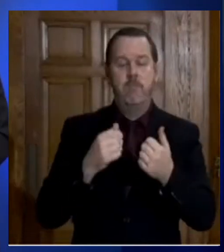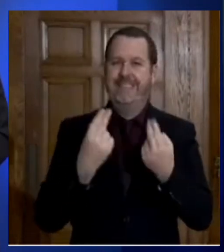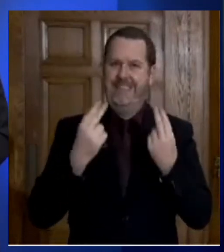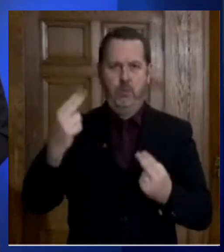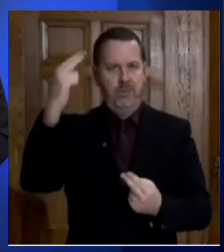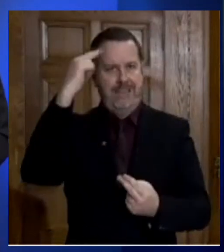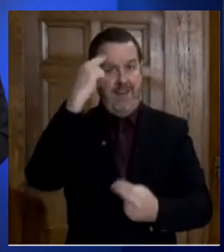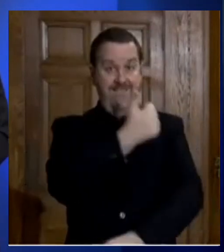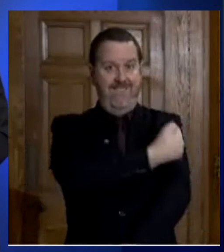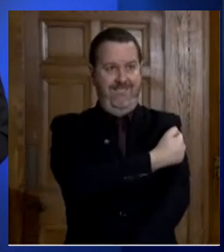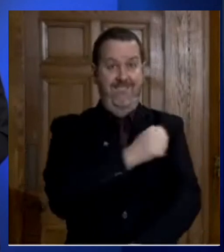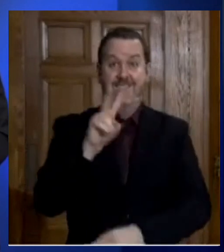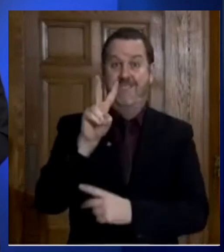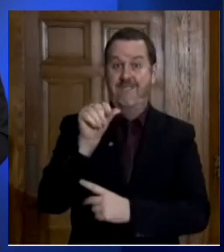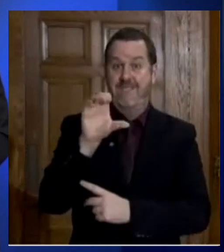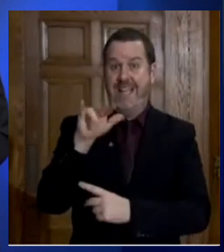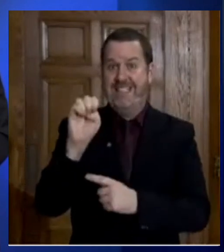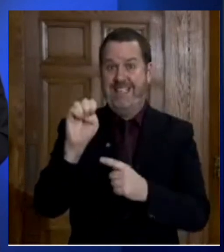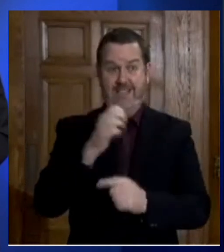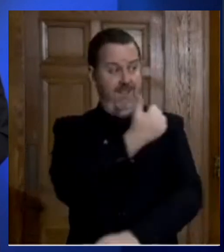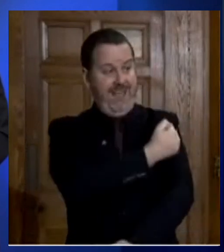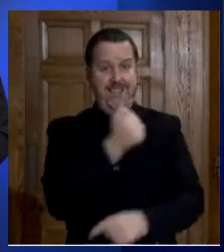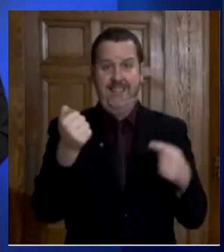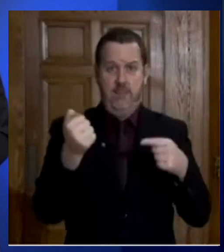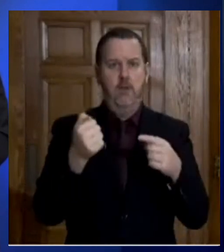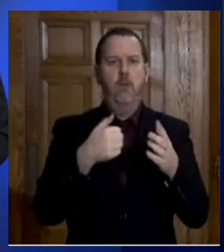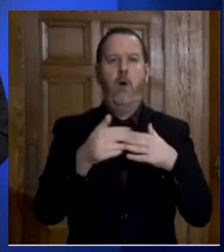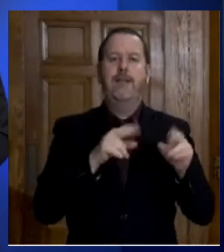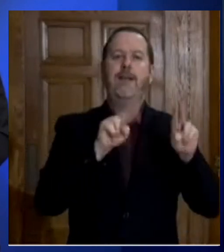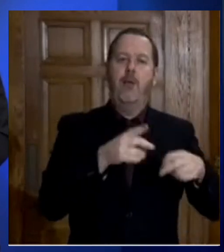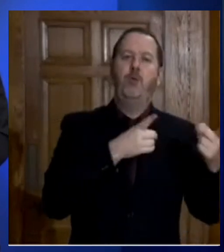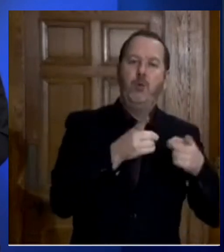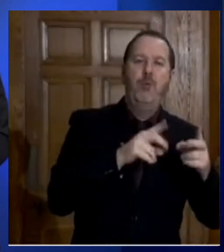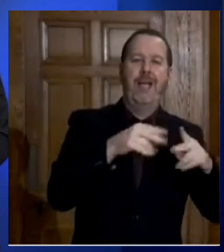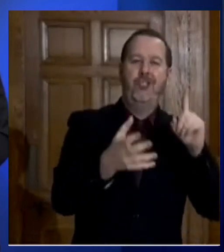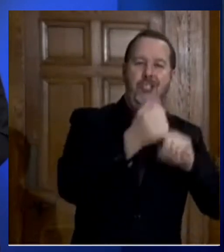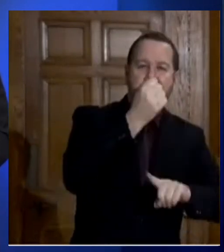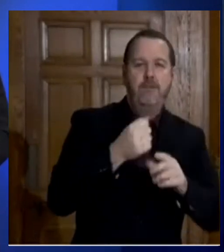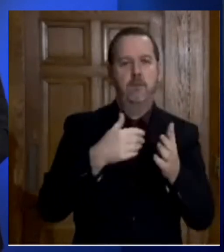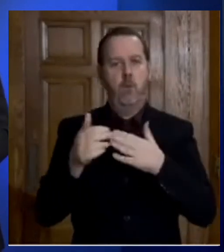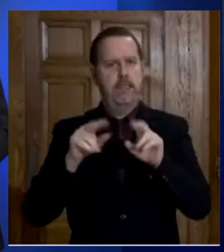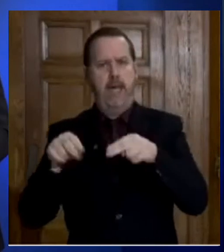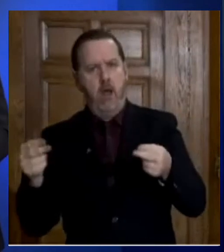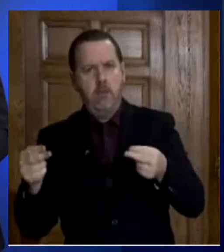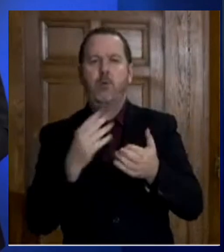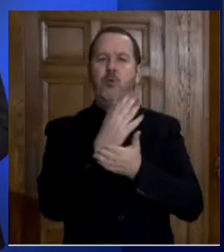vaccines can do and cannot do, what we know and what we don't yet